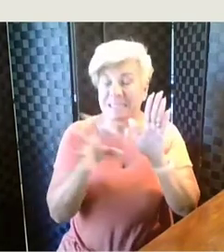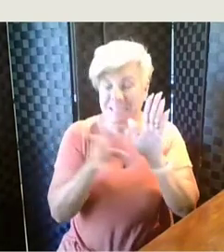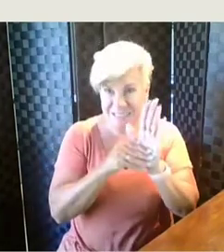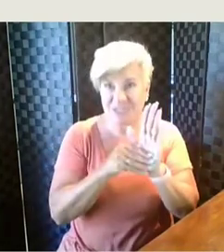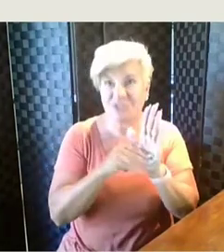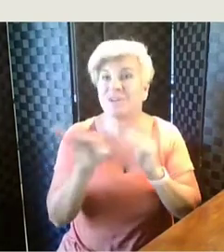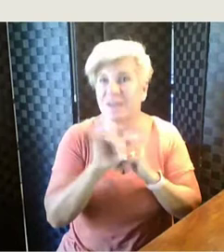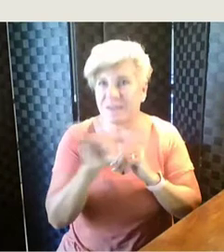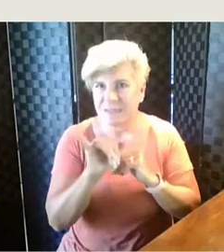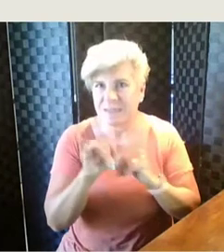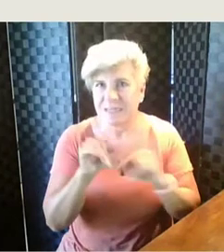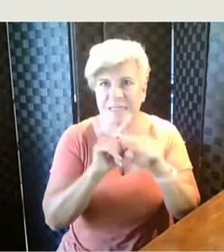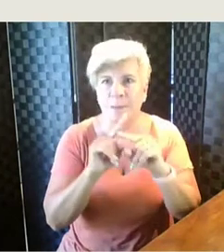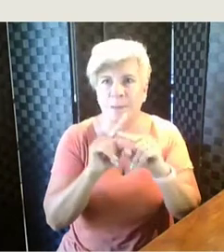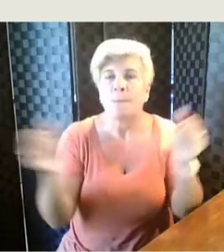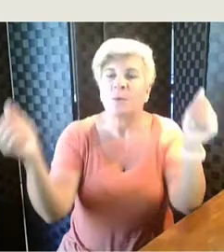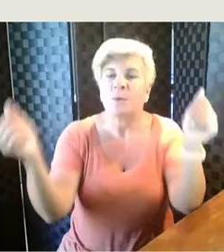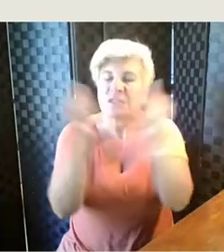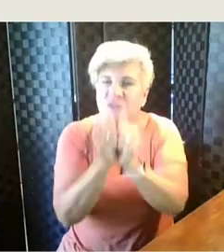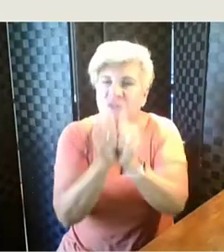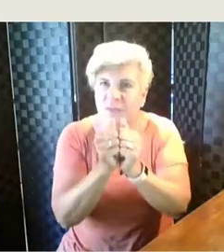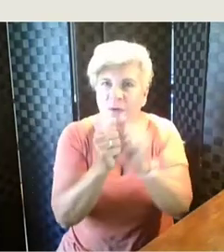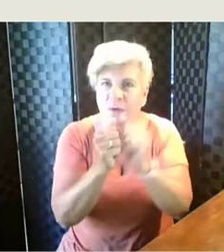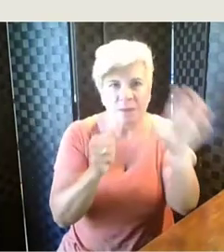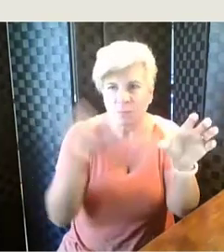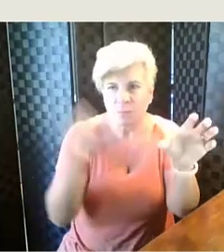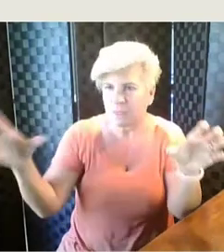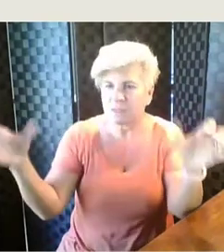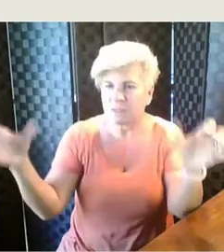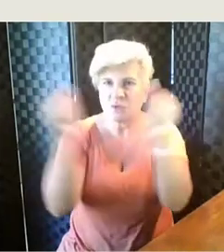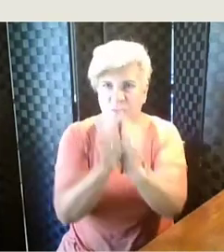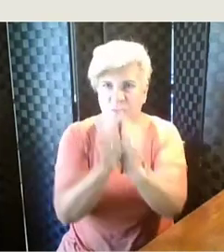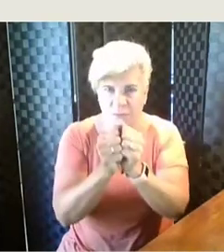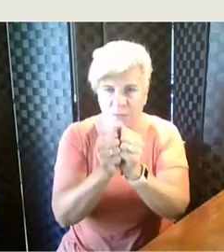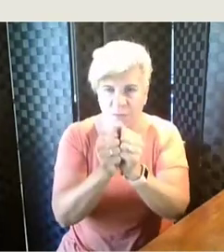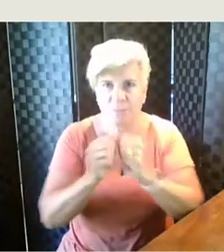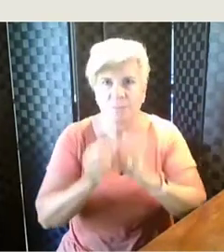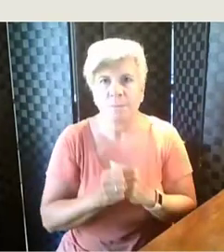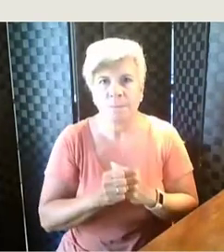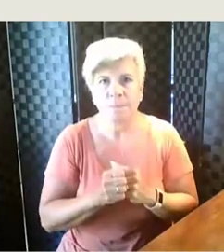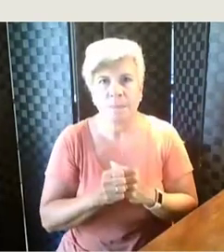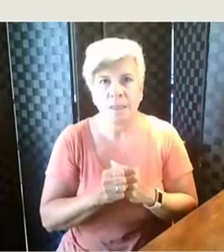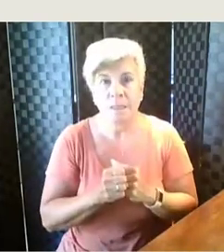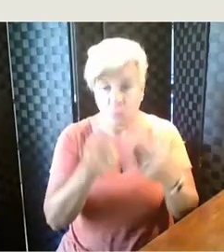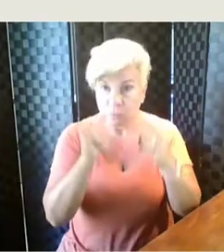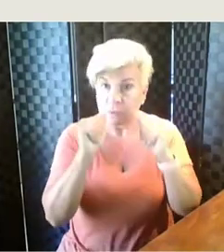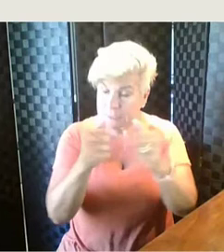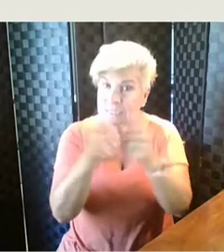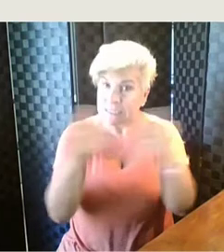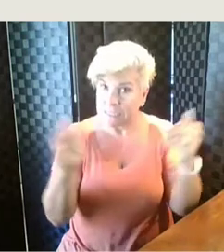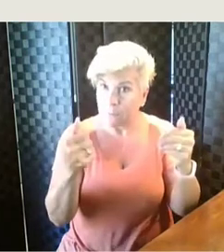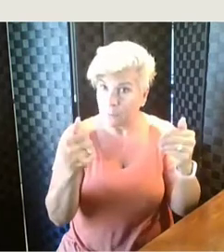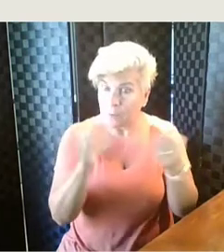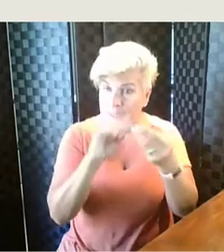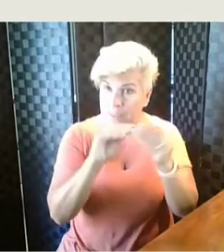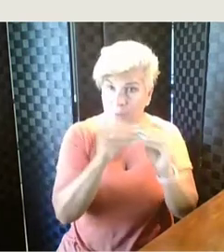together different kinds of vegetables. The monkey can break each number into tens and